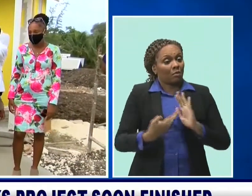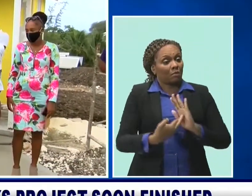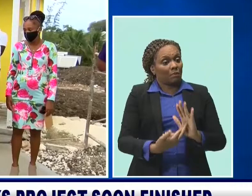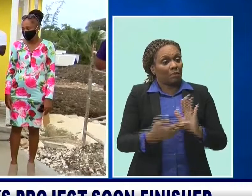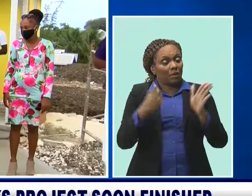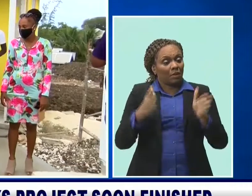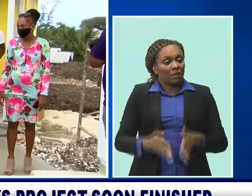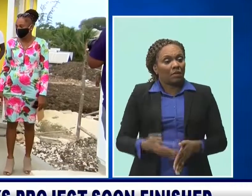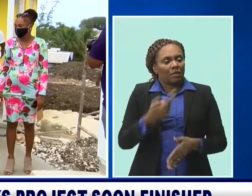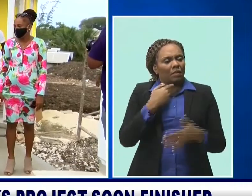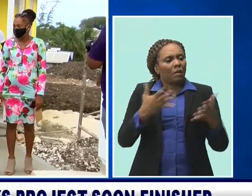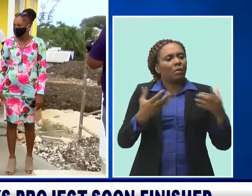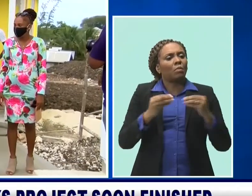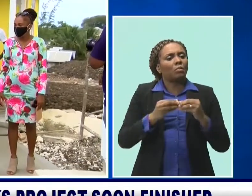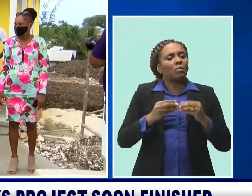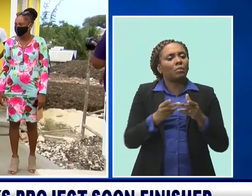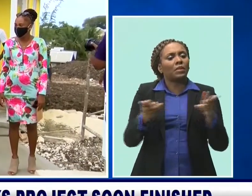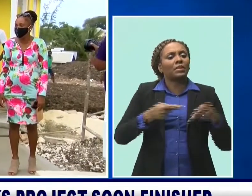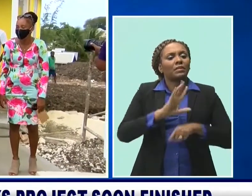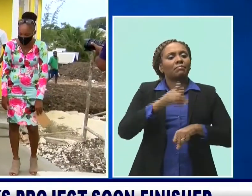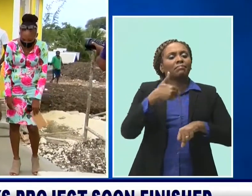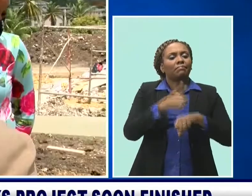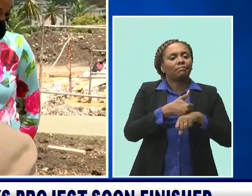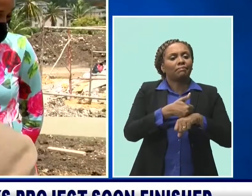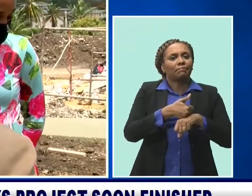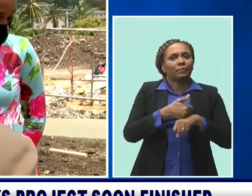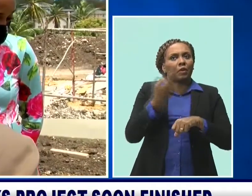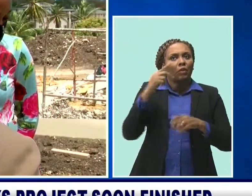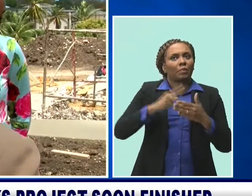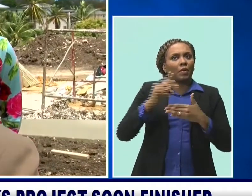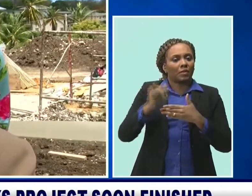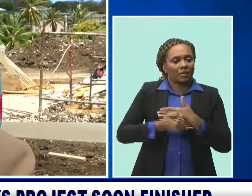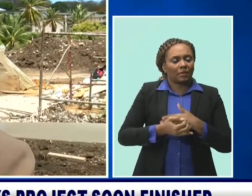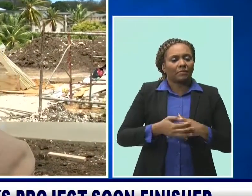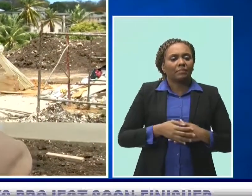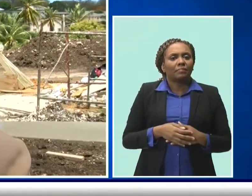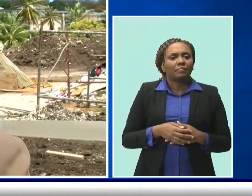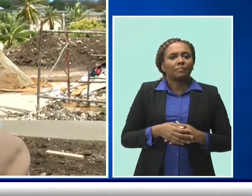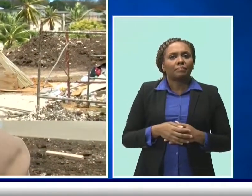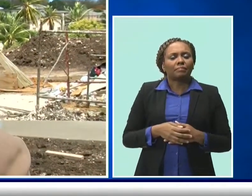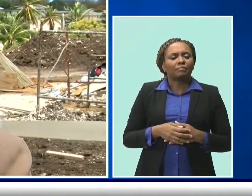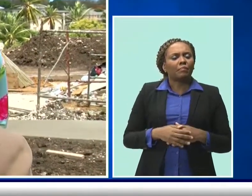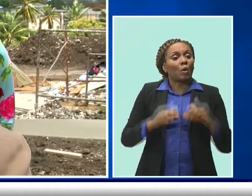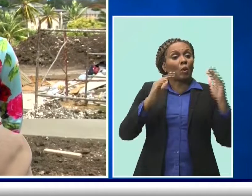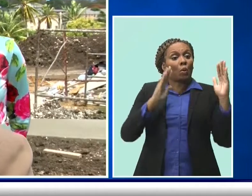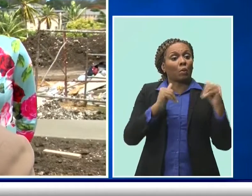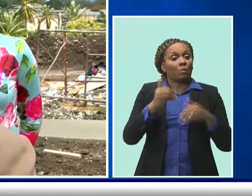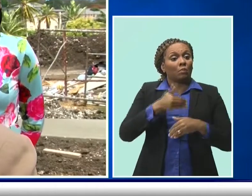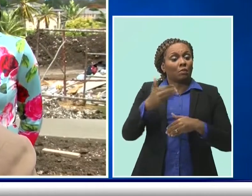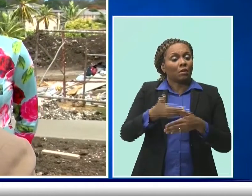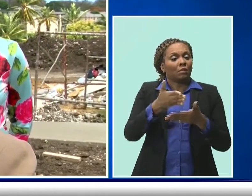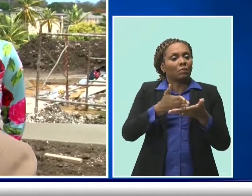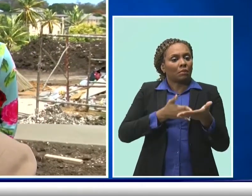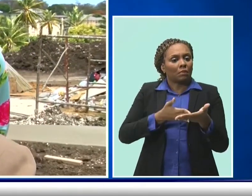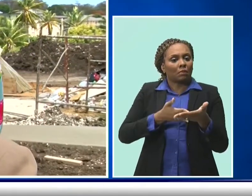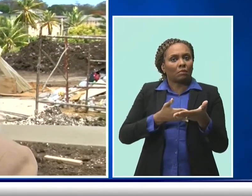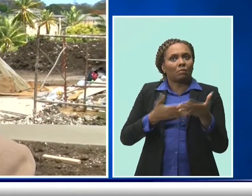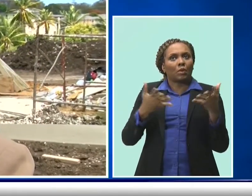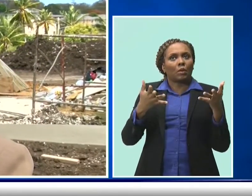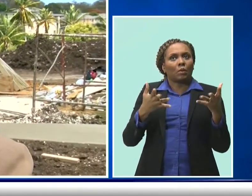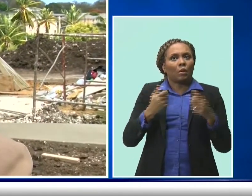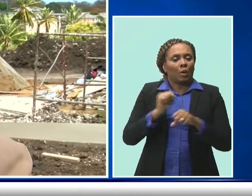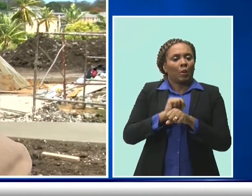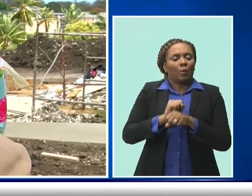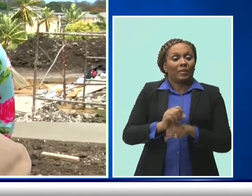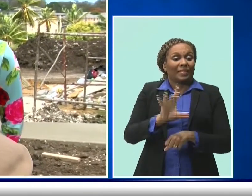looking at additional sites for the next phase of the project. We hope when we go into the next phase of this project to work on 8 sites